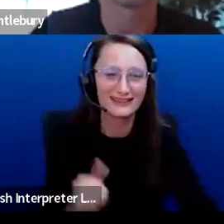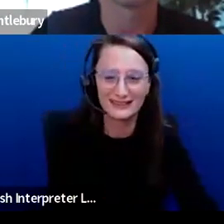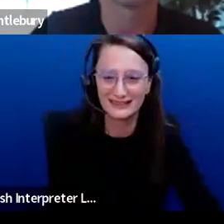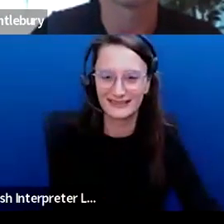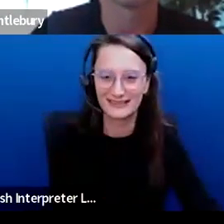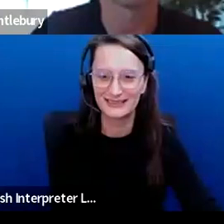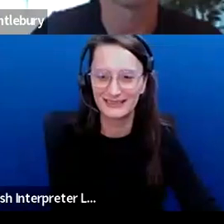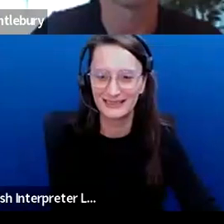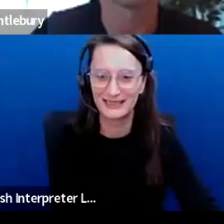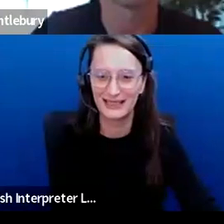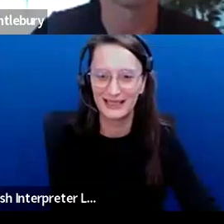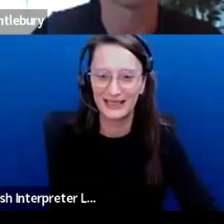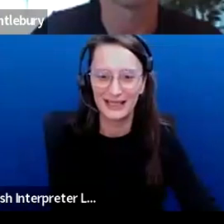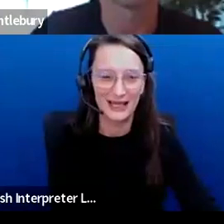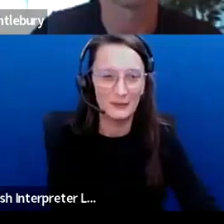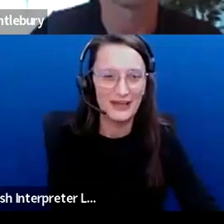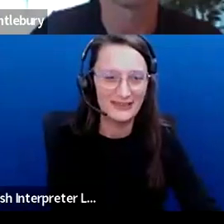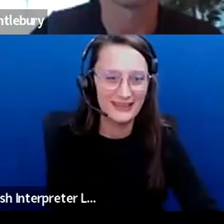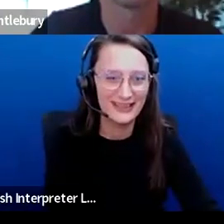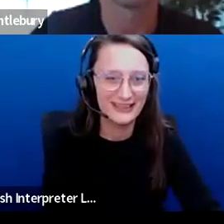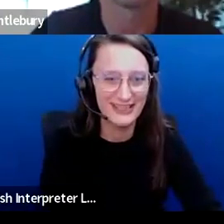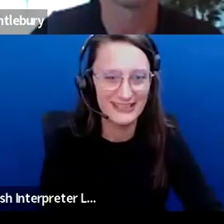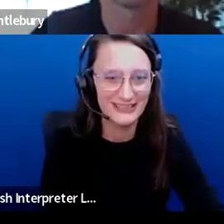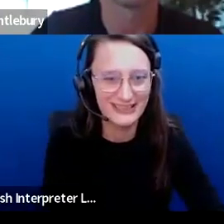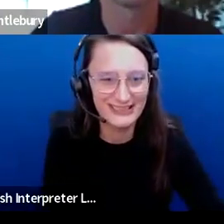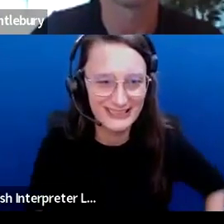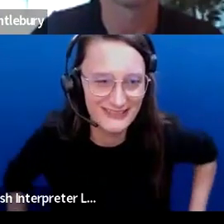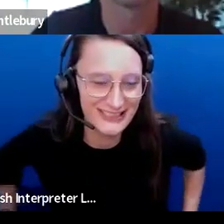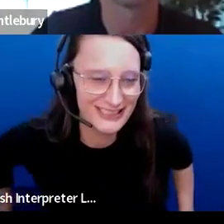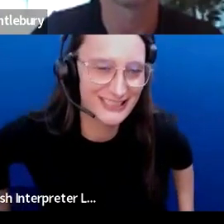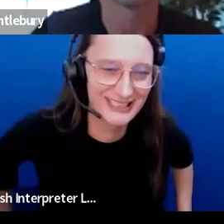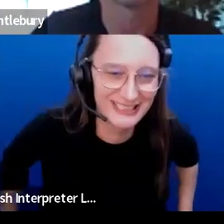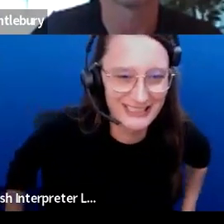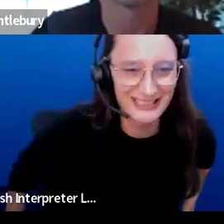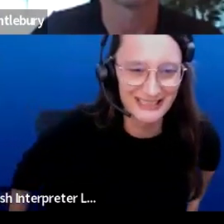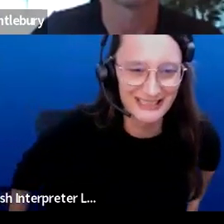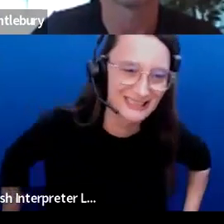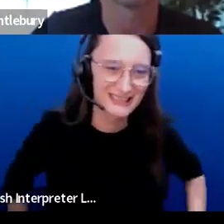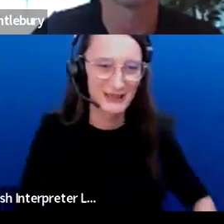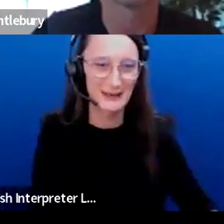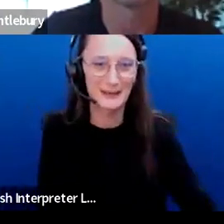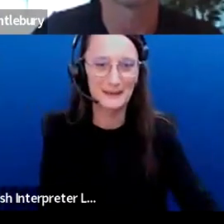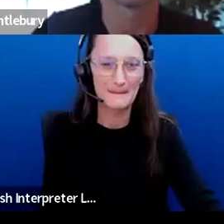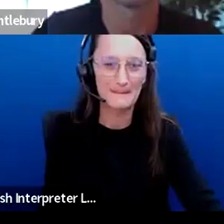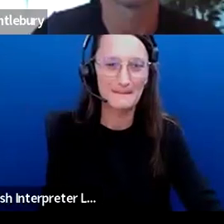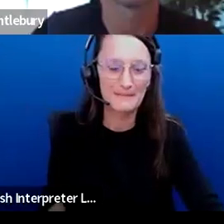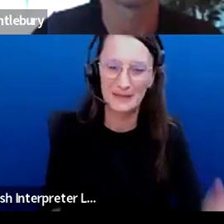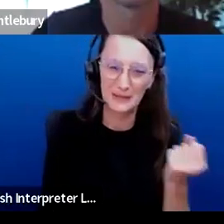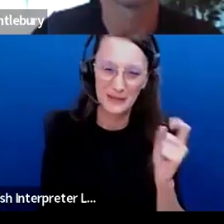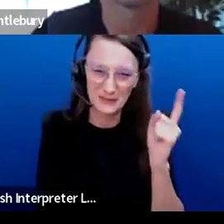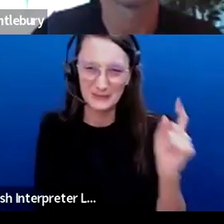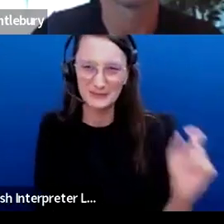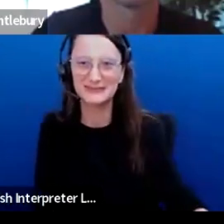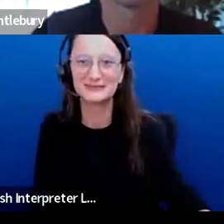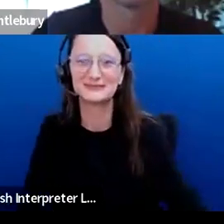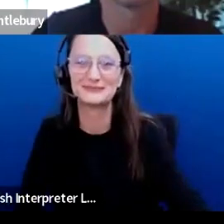folks. Just 1 second. Maybe I'm you're waving. Not sure if you could see me. hold on just 1 second. I